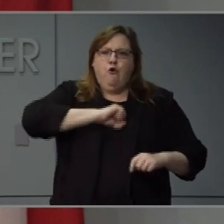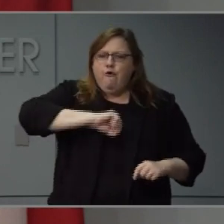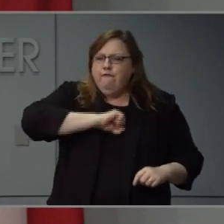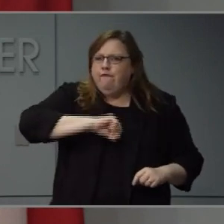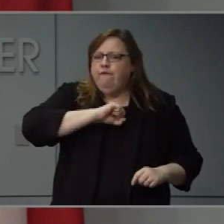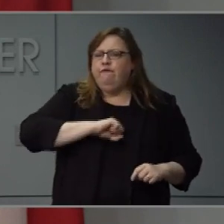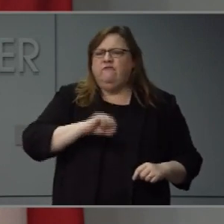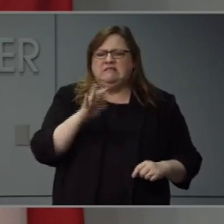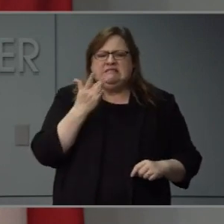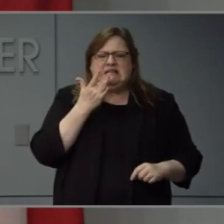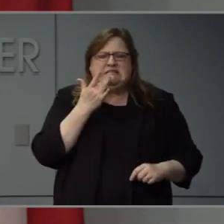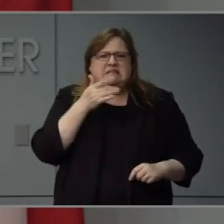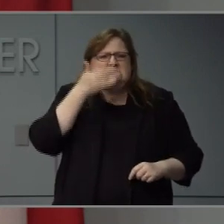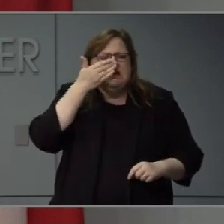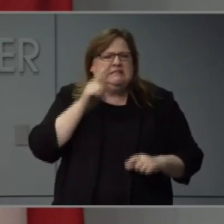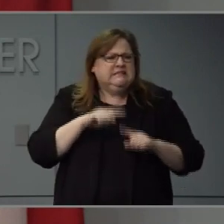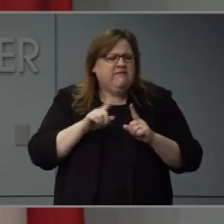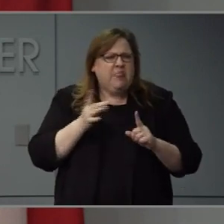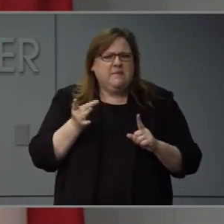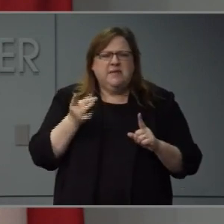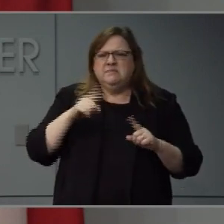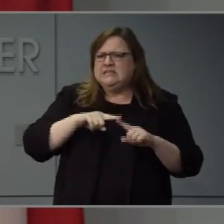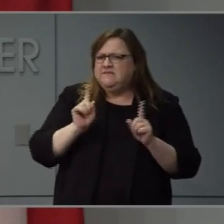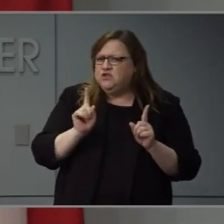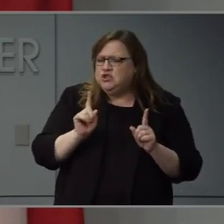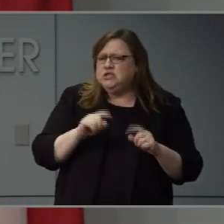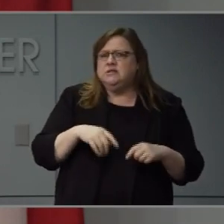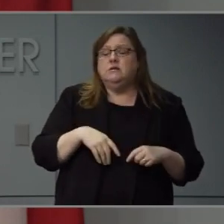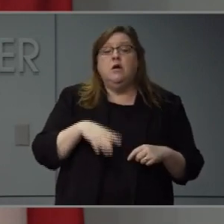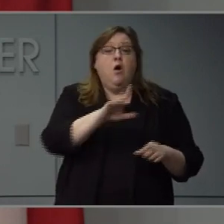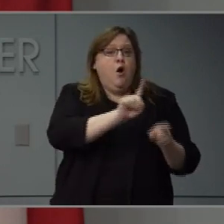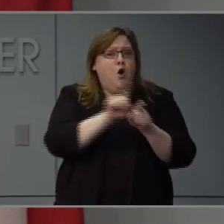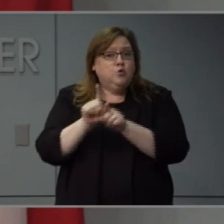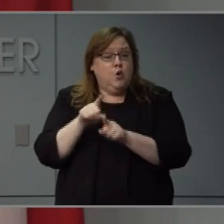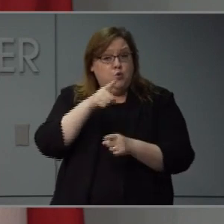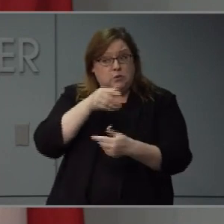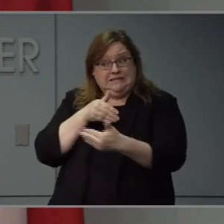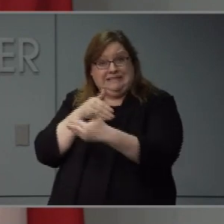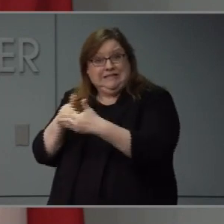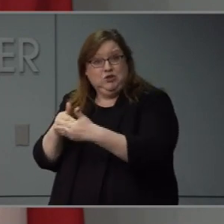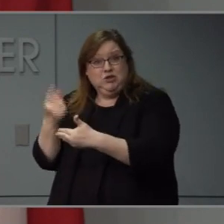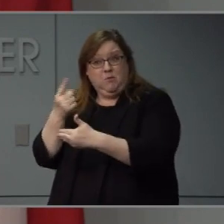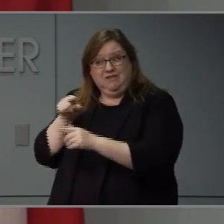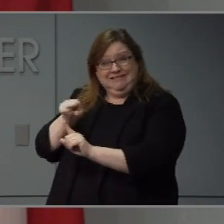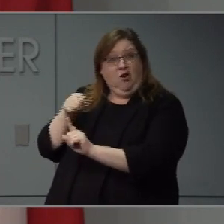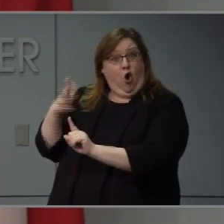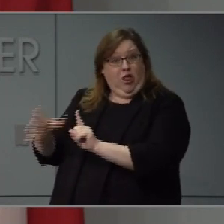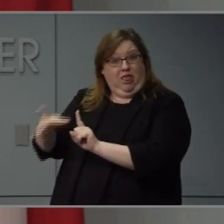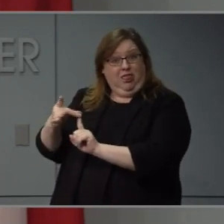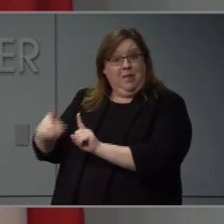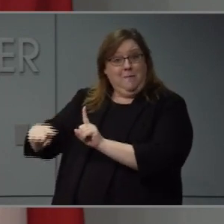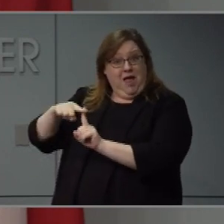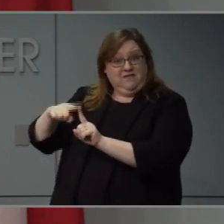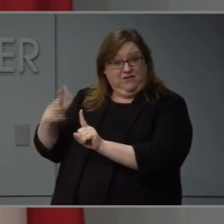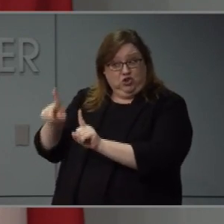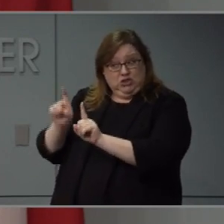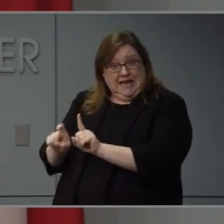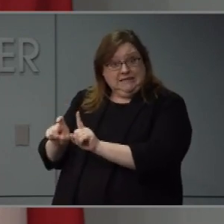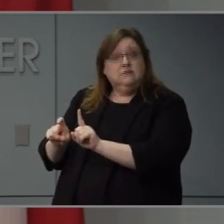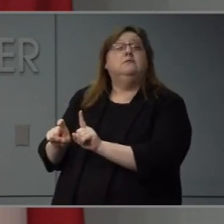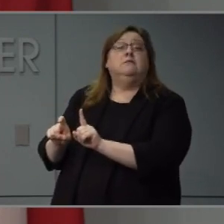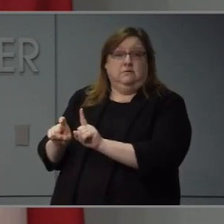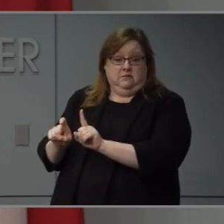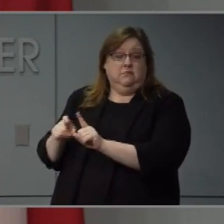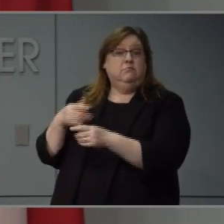smell. We also want to test anyone who may have had close contact with someone who is positive for COVID-19, regardless of